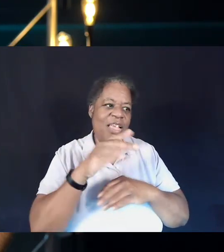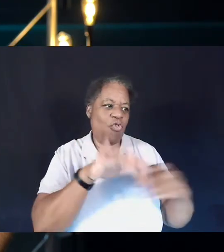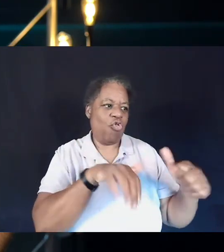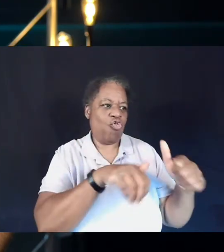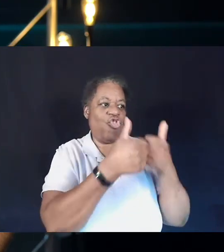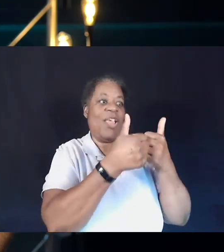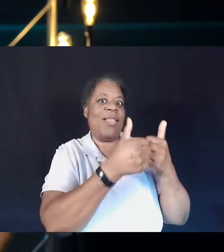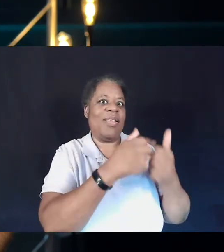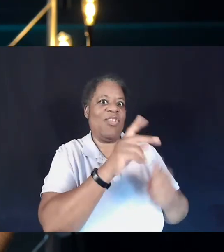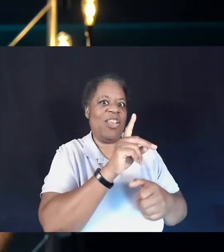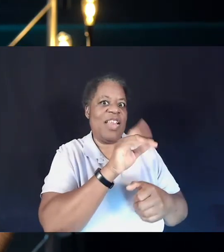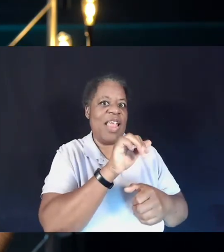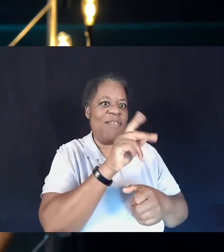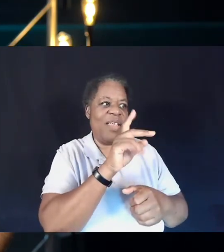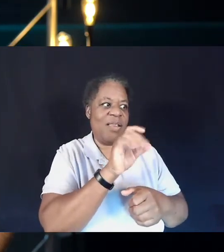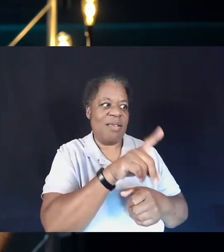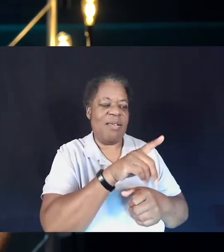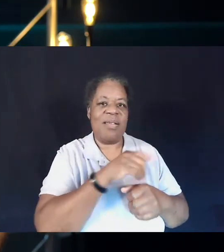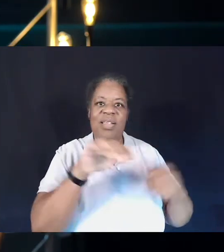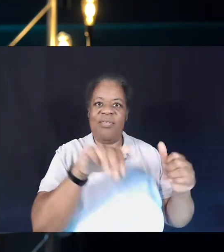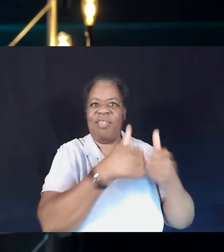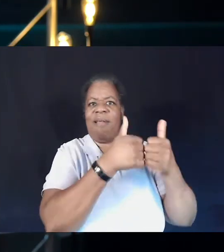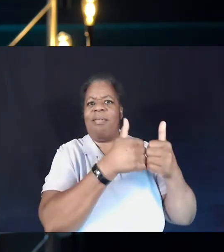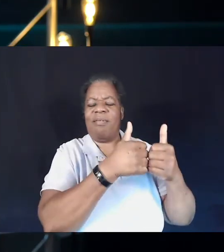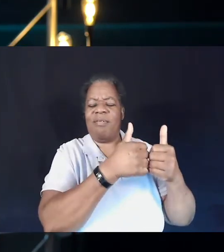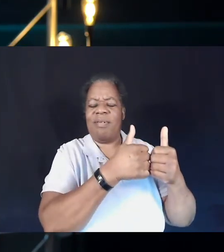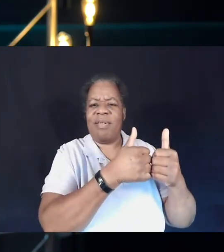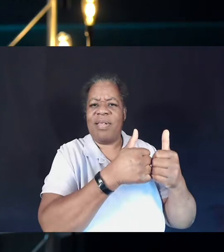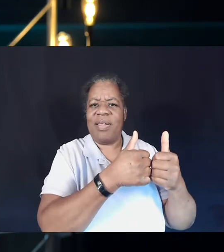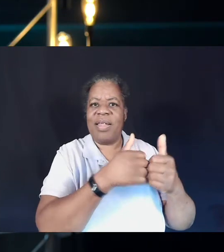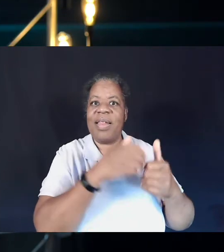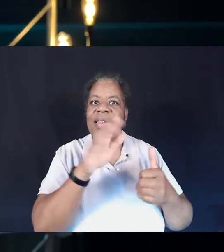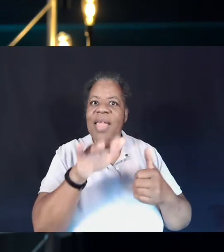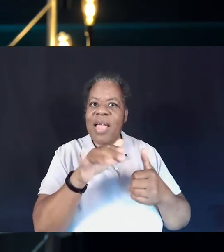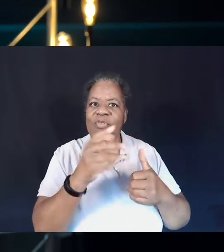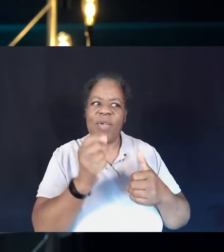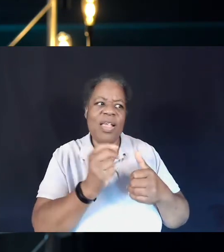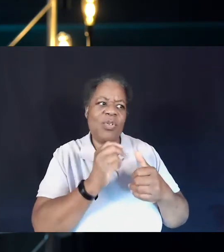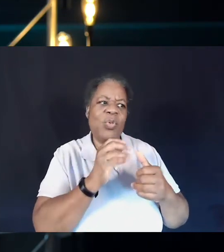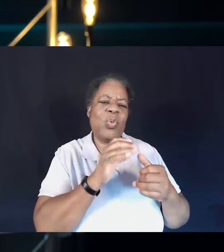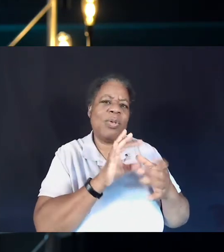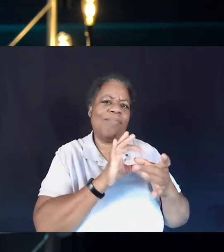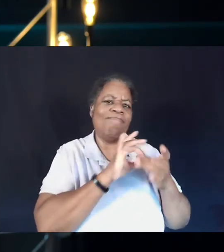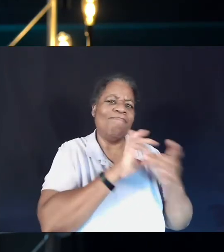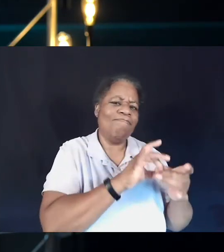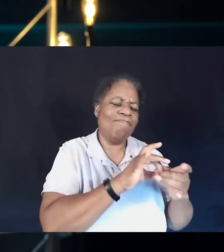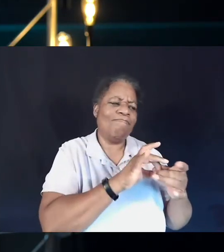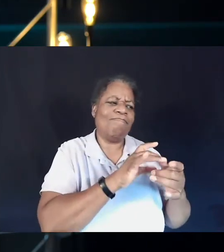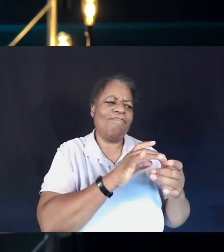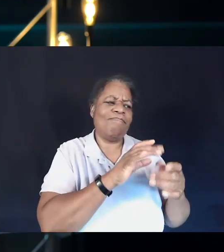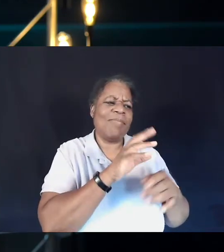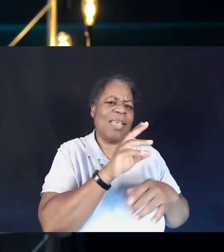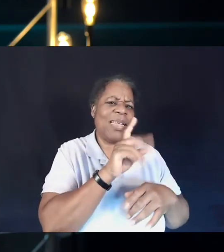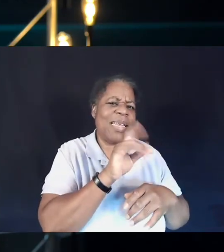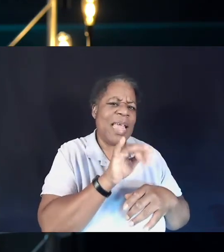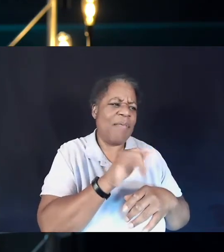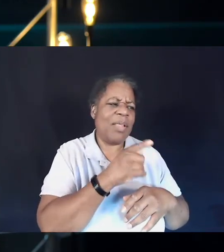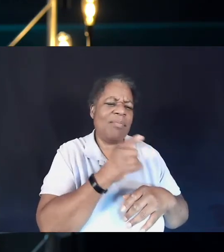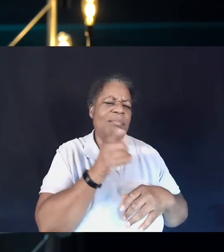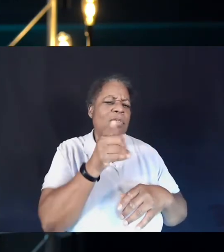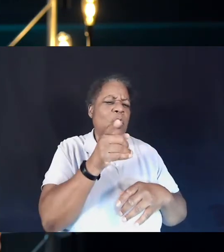thing. Now, again, try to put yourself in David's shoes. What would you do in this situation?